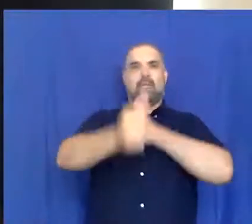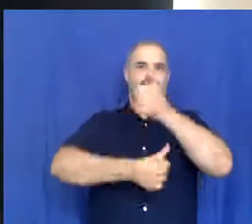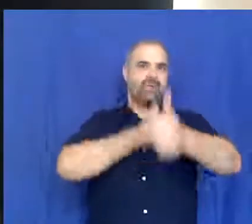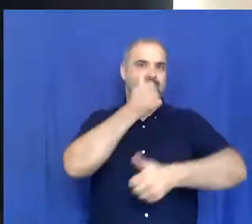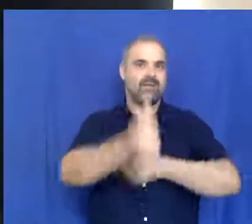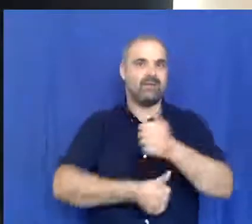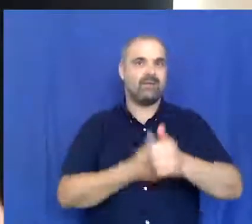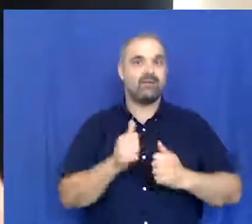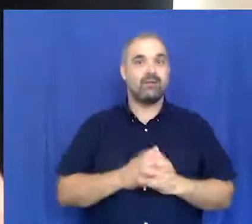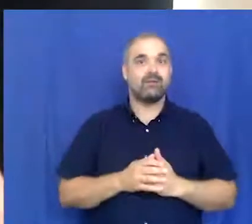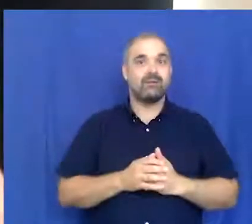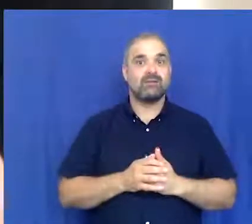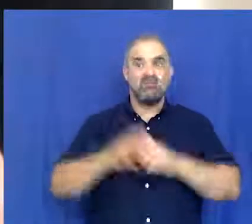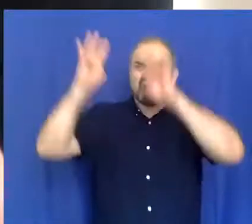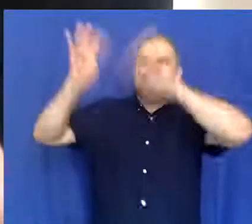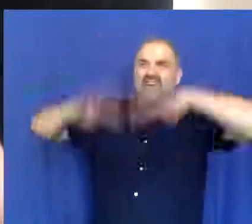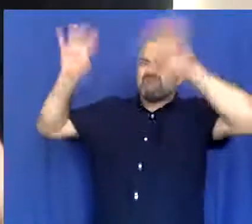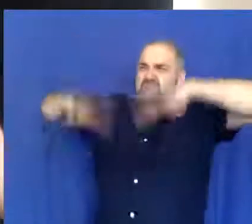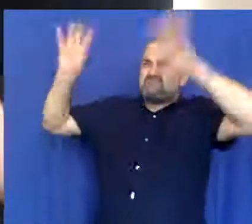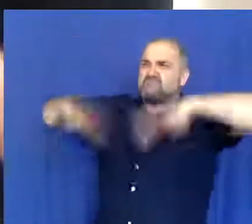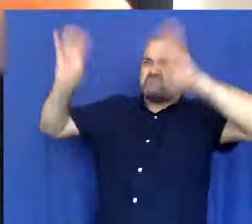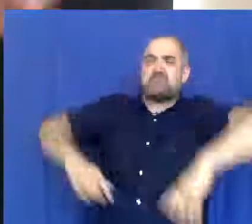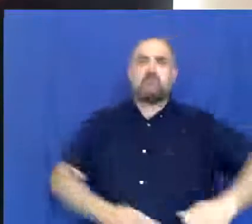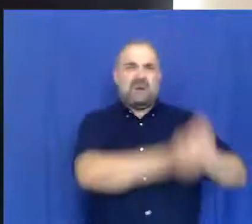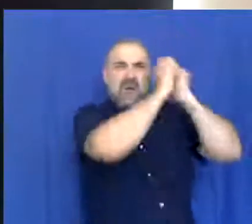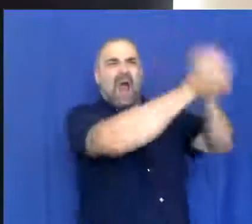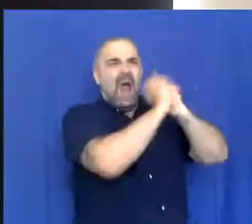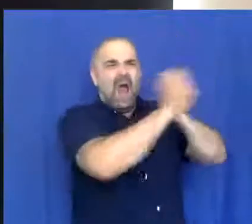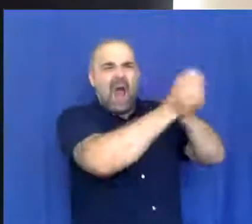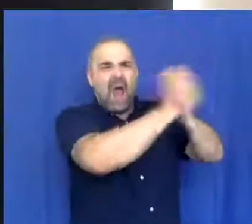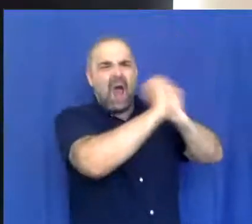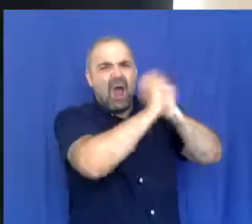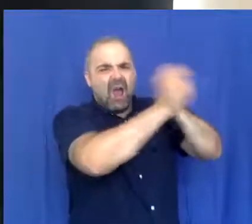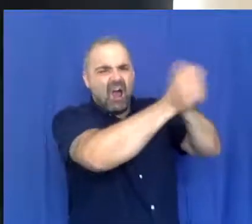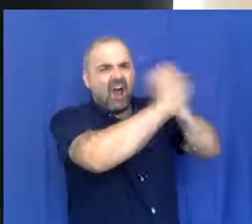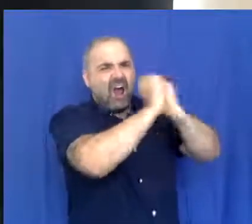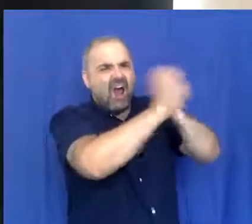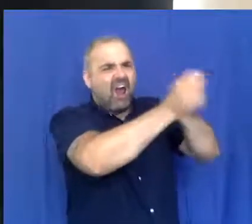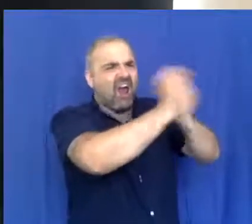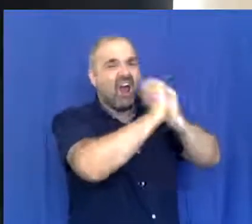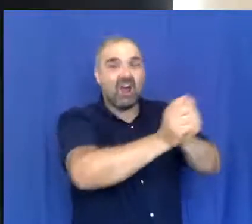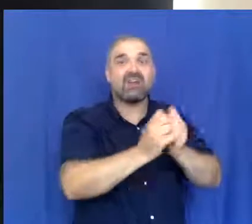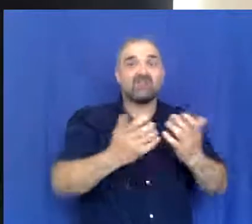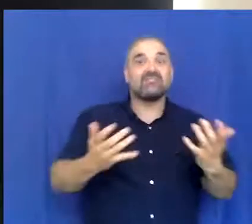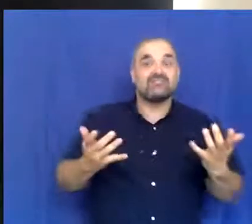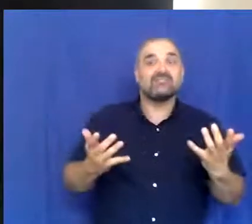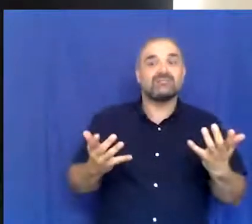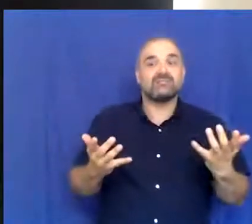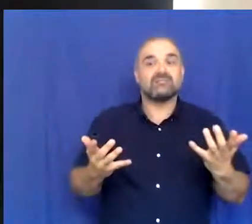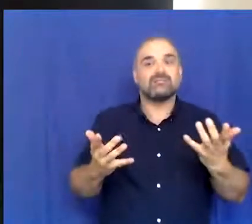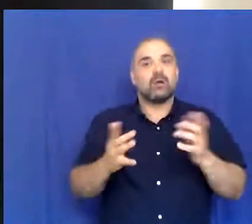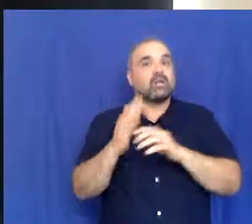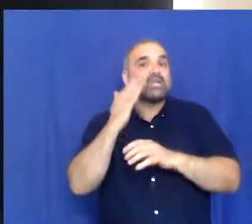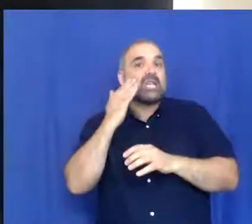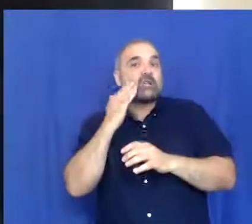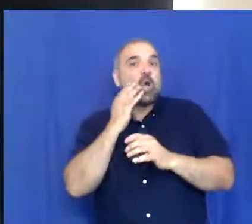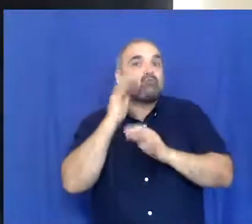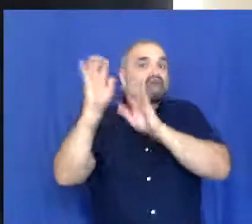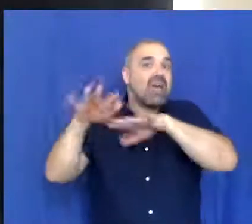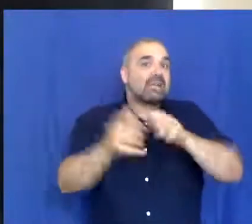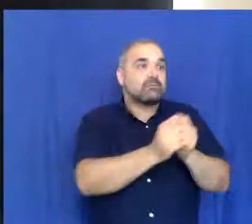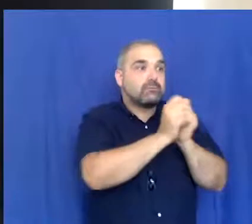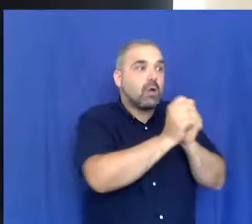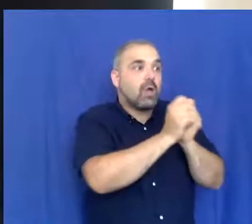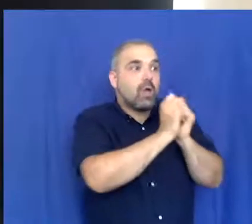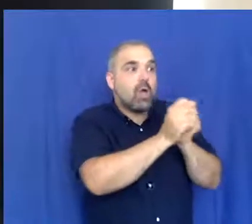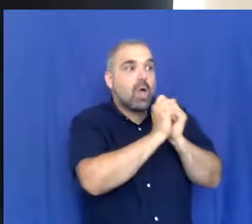Well done. The rain is going so fast, really loud, fast rain. And it's getting quieter and